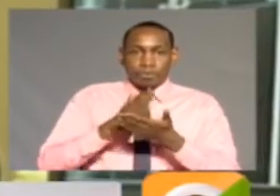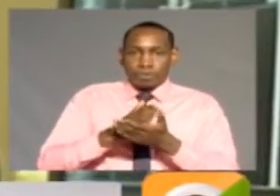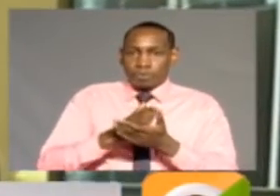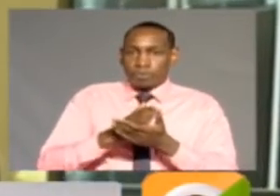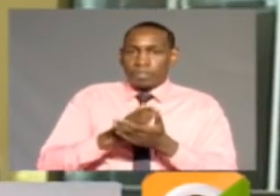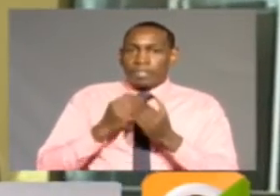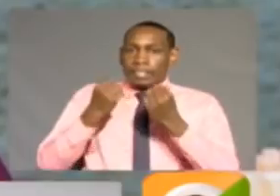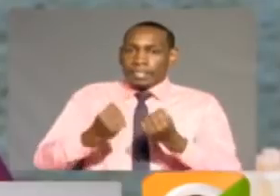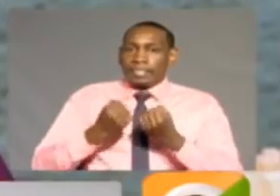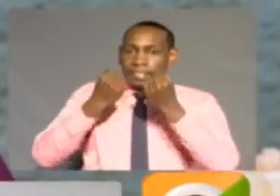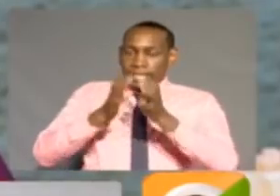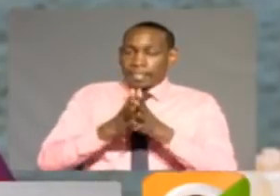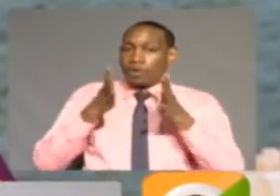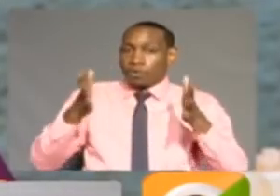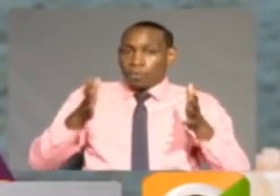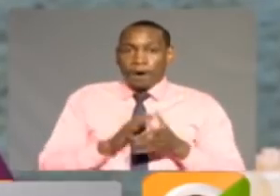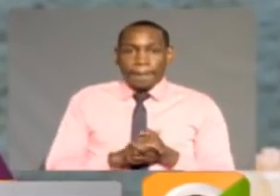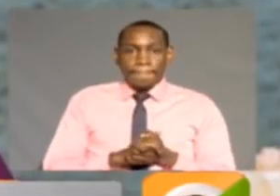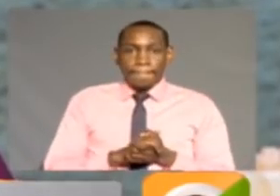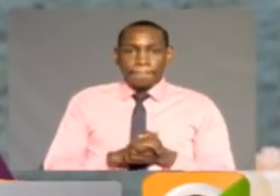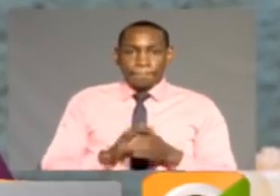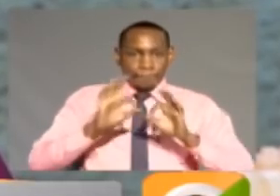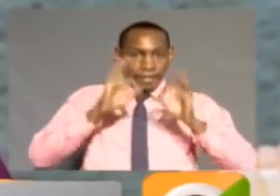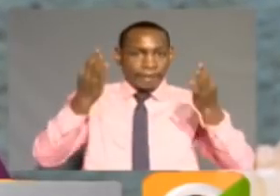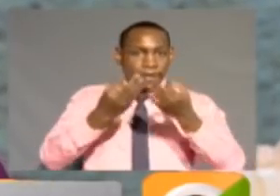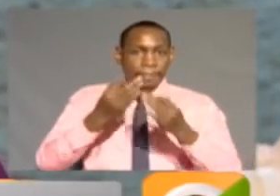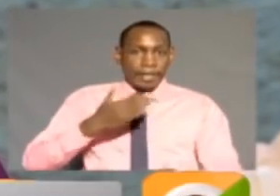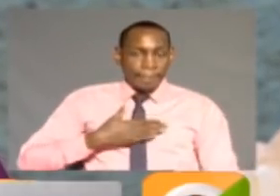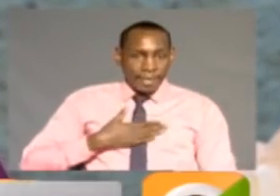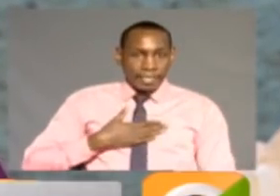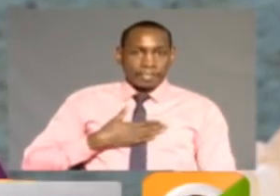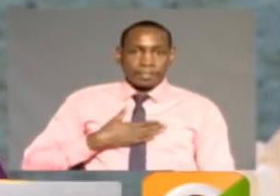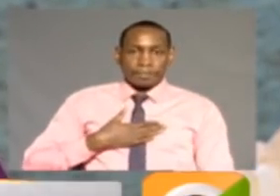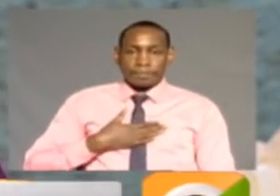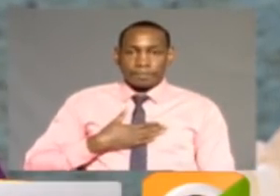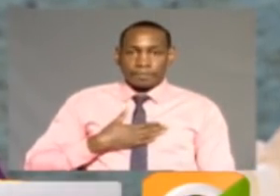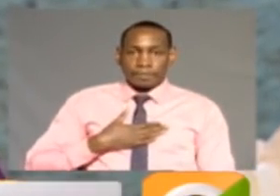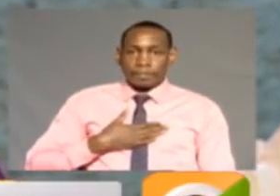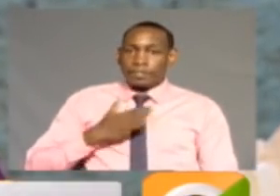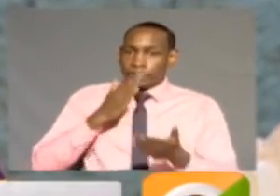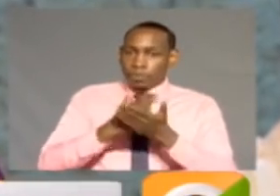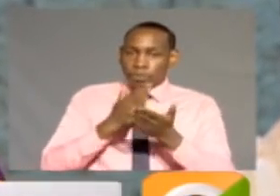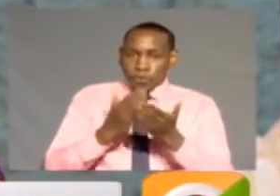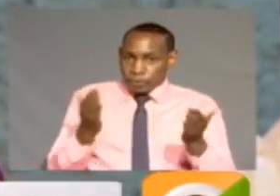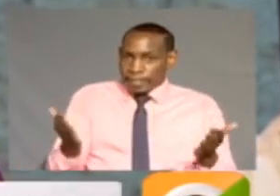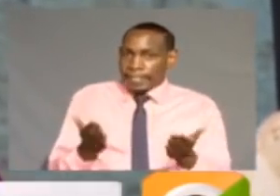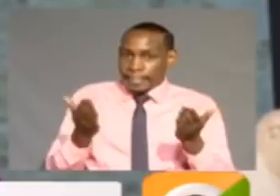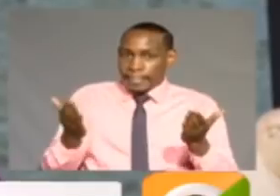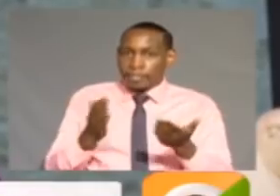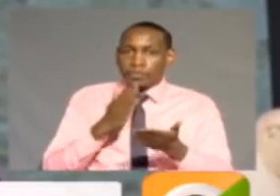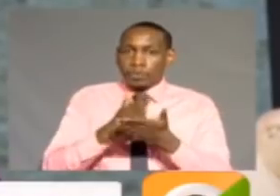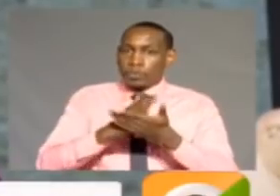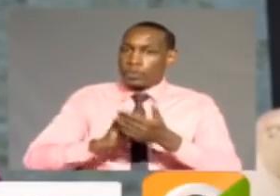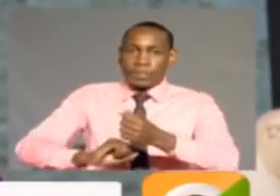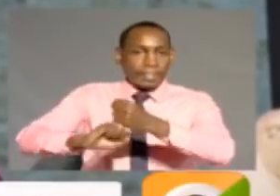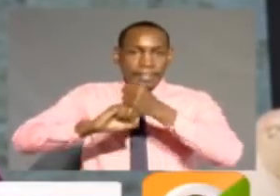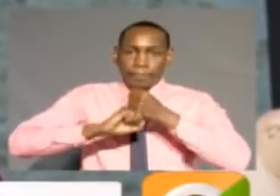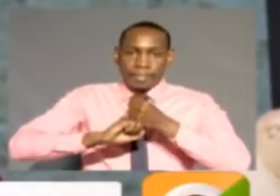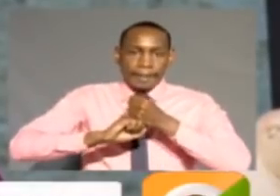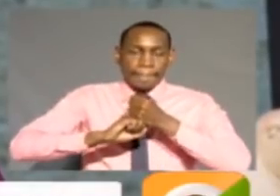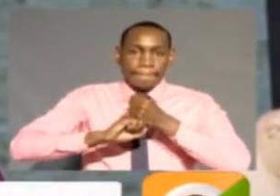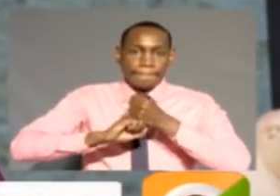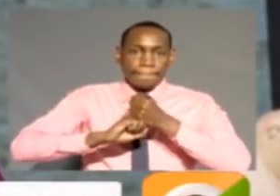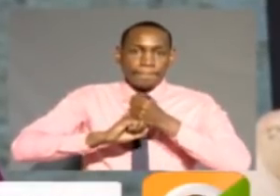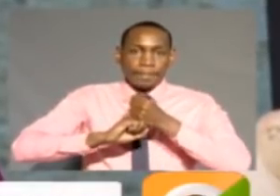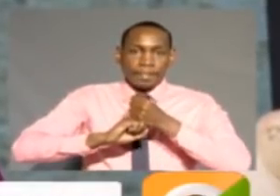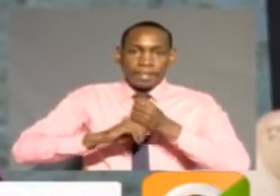of strength for her. My family, my husband was very encouraging, very supportive.